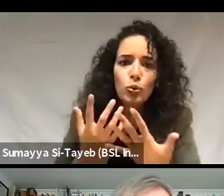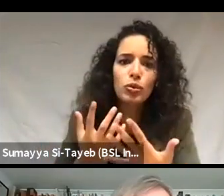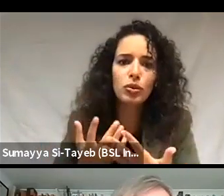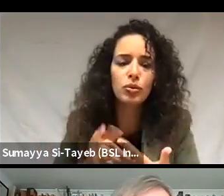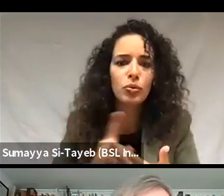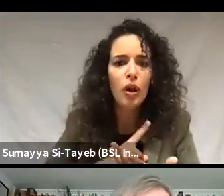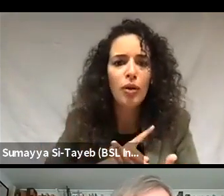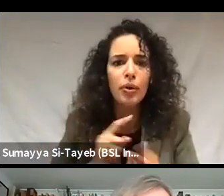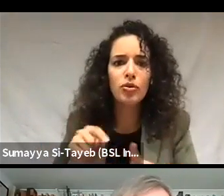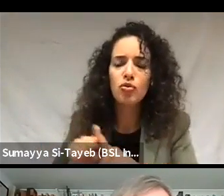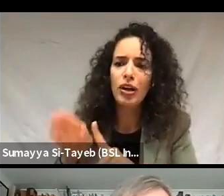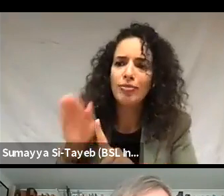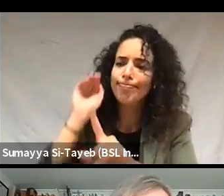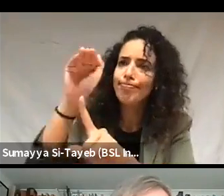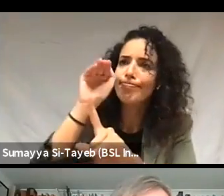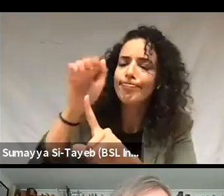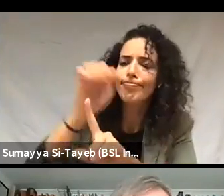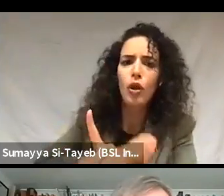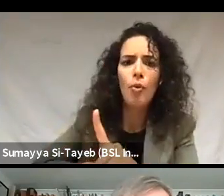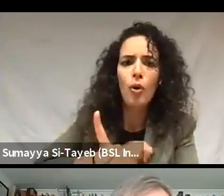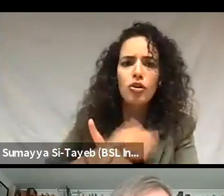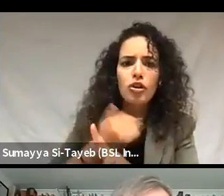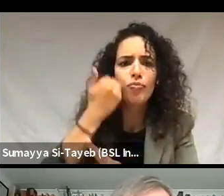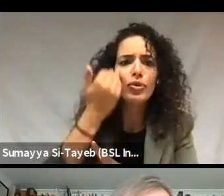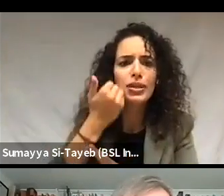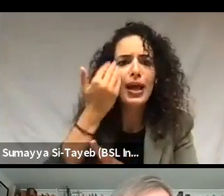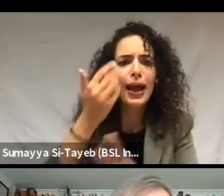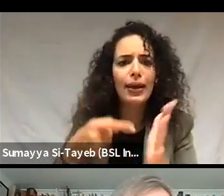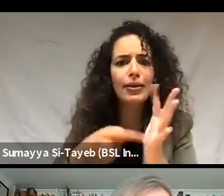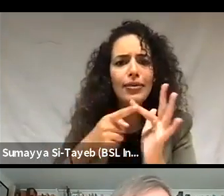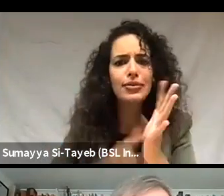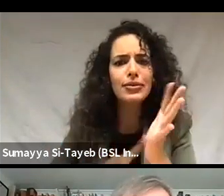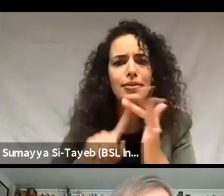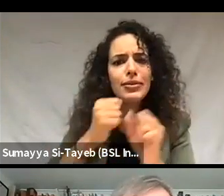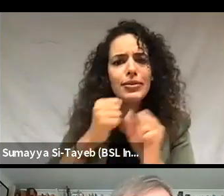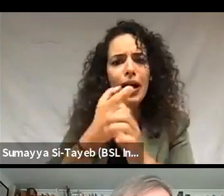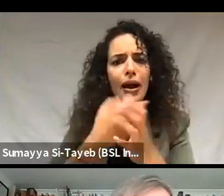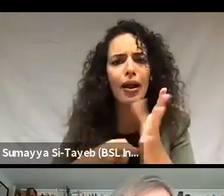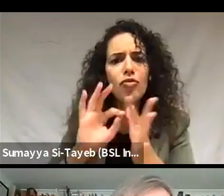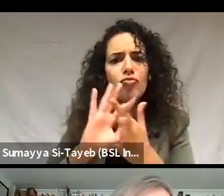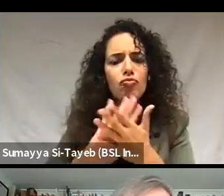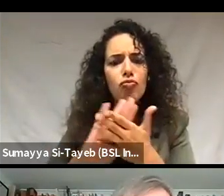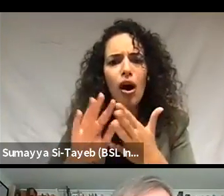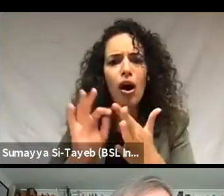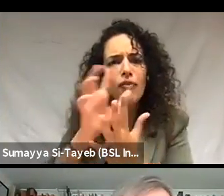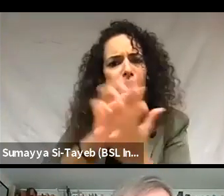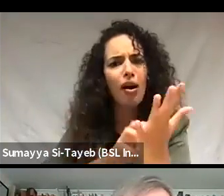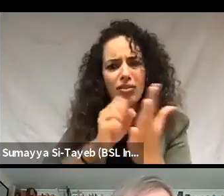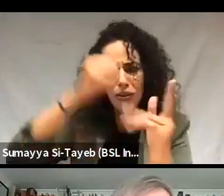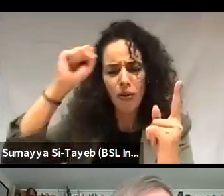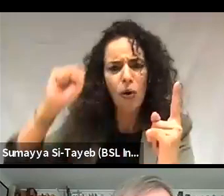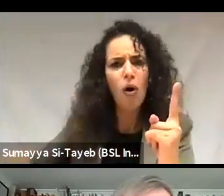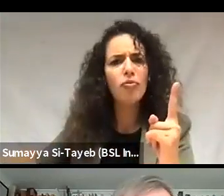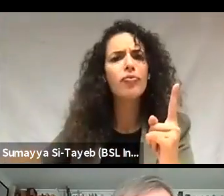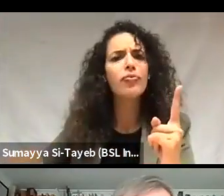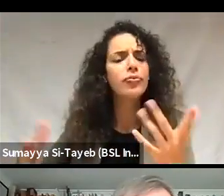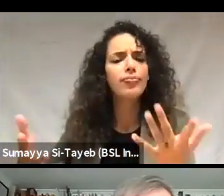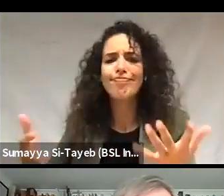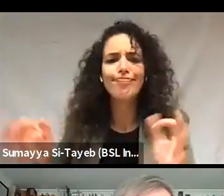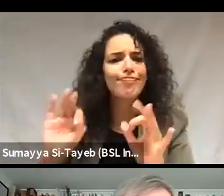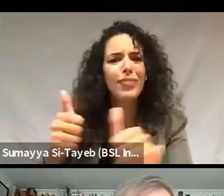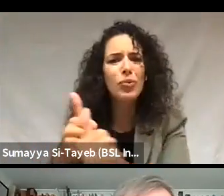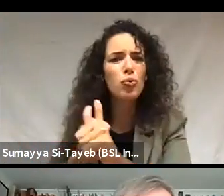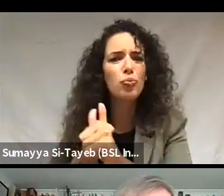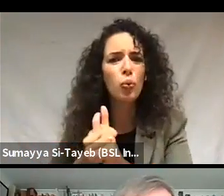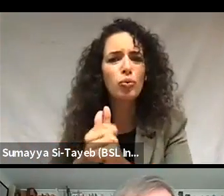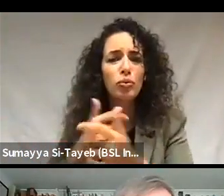apology from the Daily Telegraph and to remove the article as well. So we've been forced.